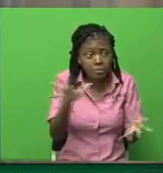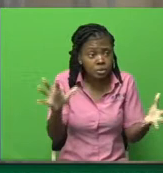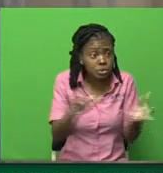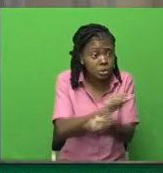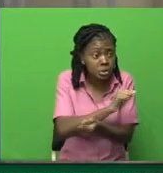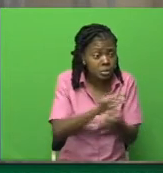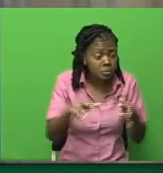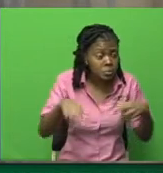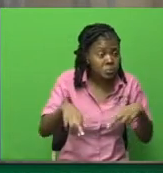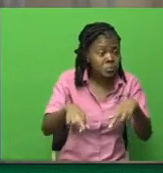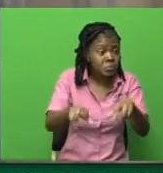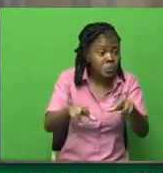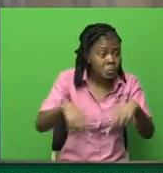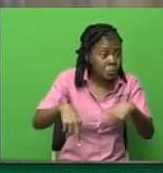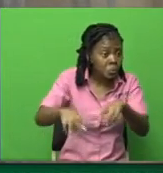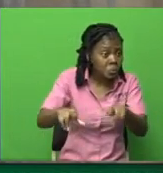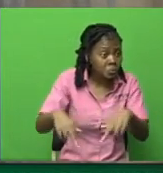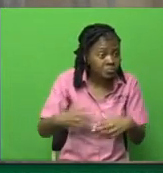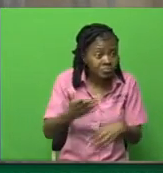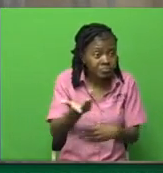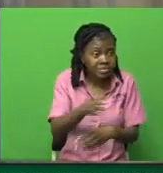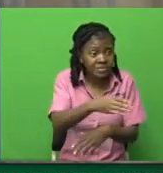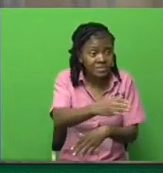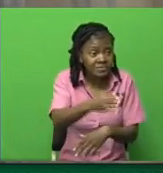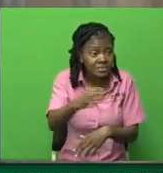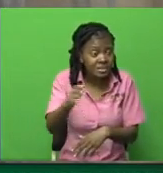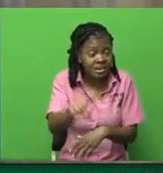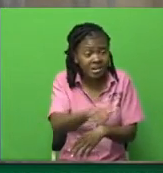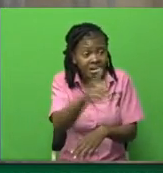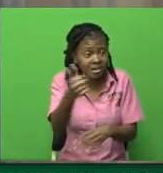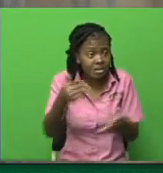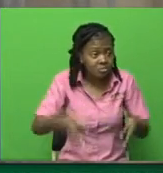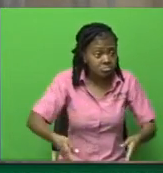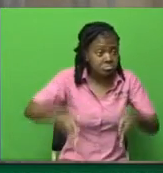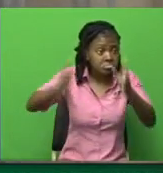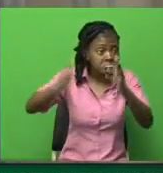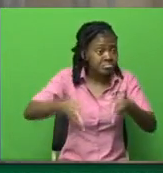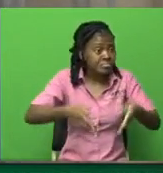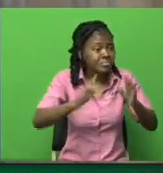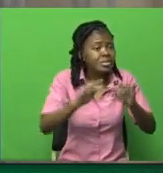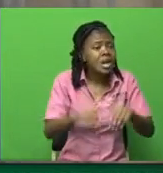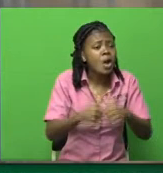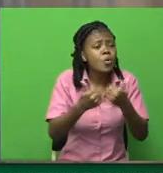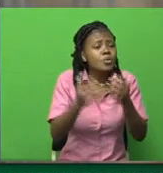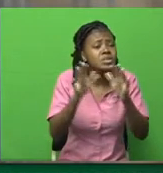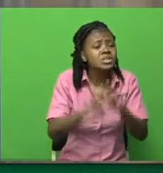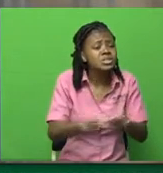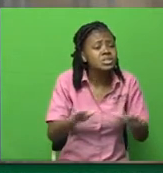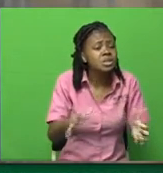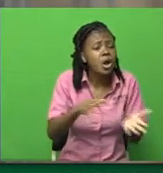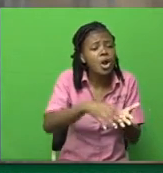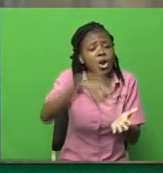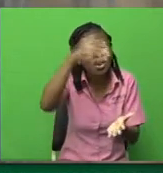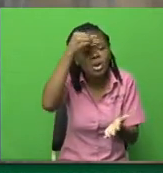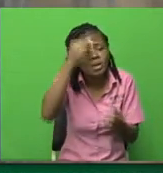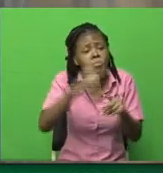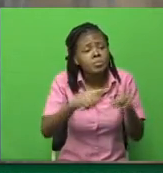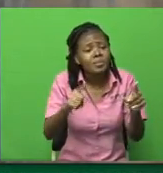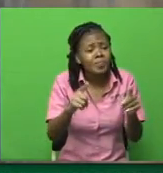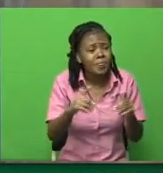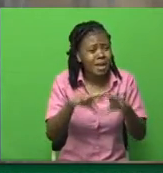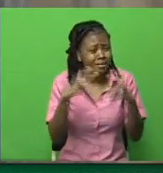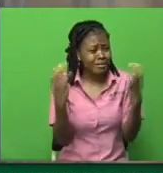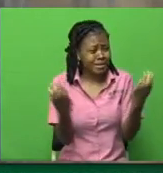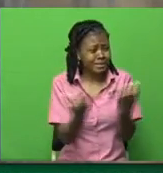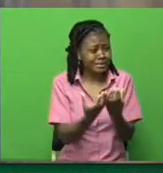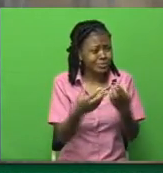road Network and other infrastructure how can our children learn in a classroom that is falling apart I'll let you remind you